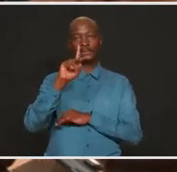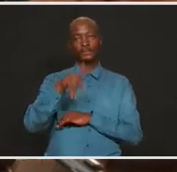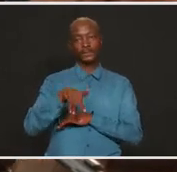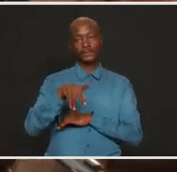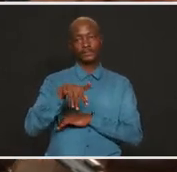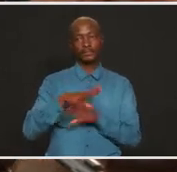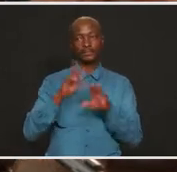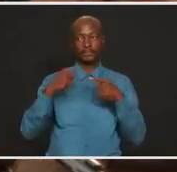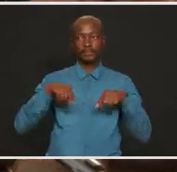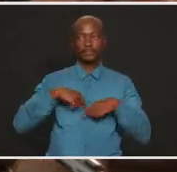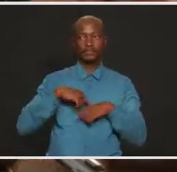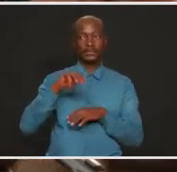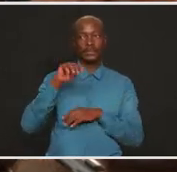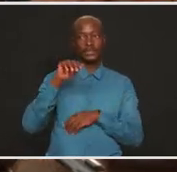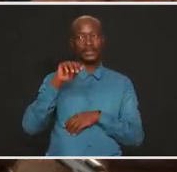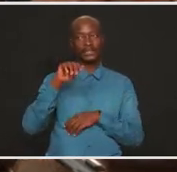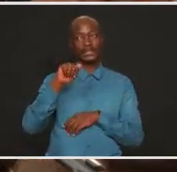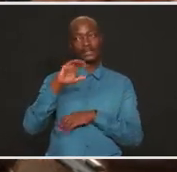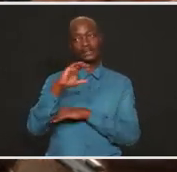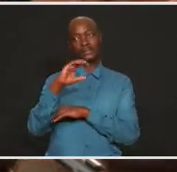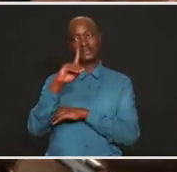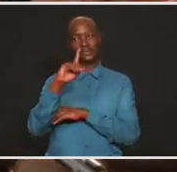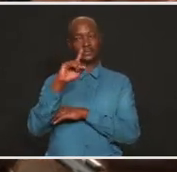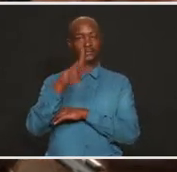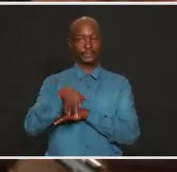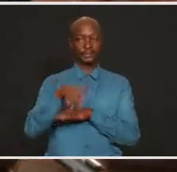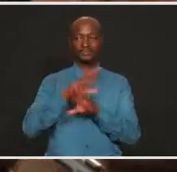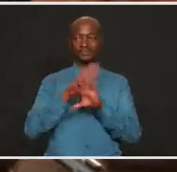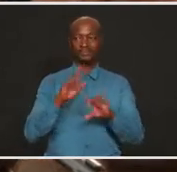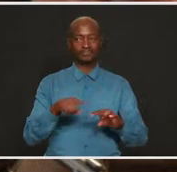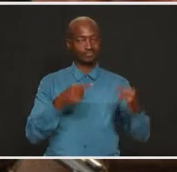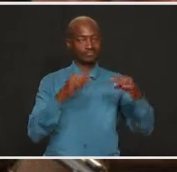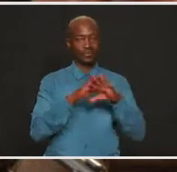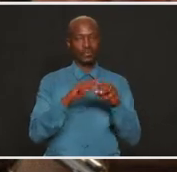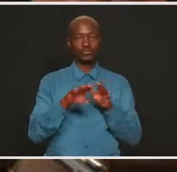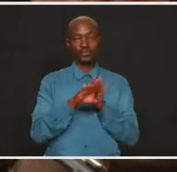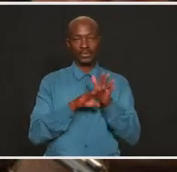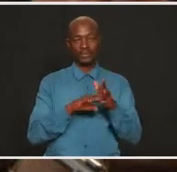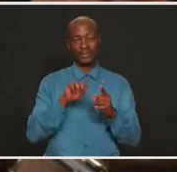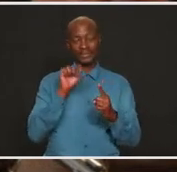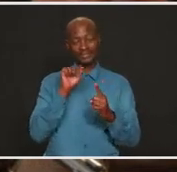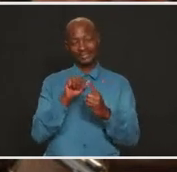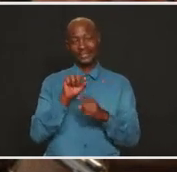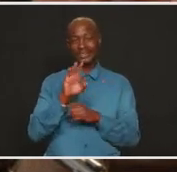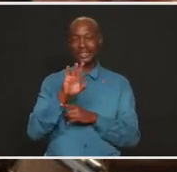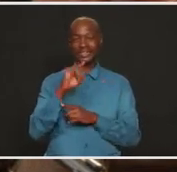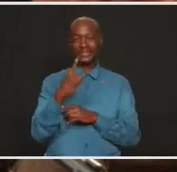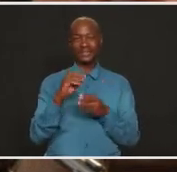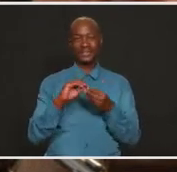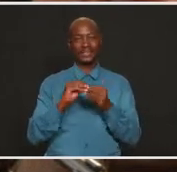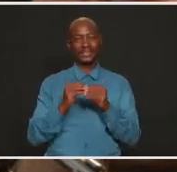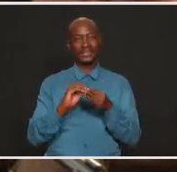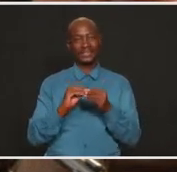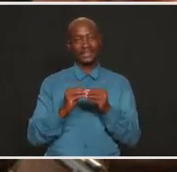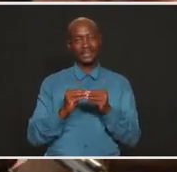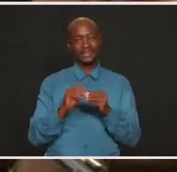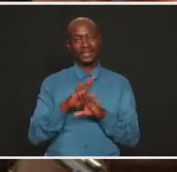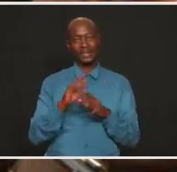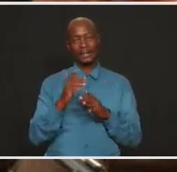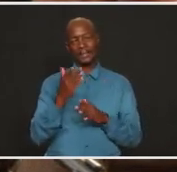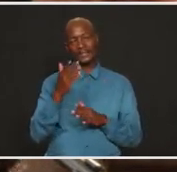we as the acdp are opposed to the bill and in particular Clause 37 that amends section